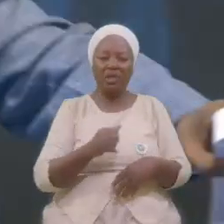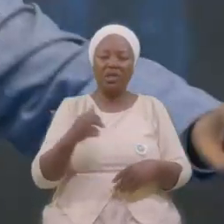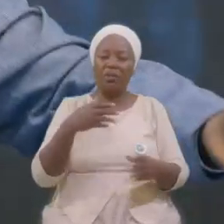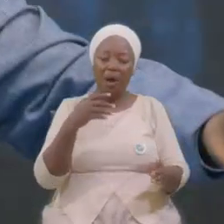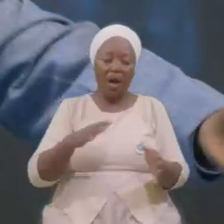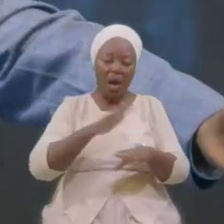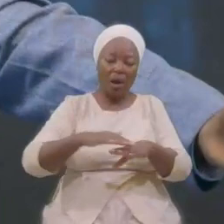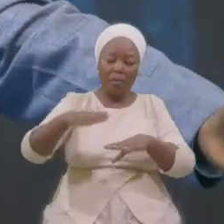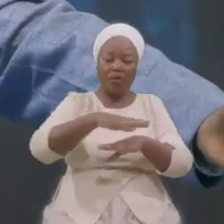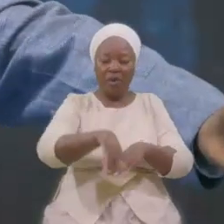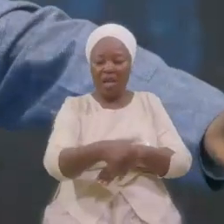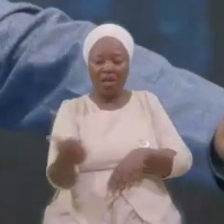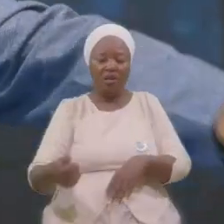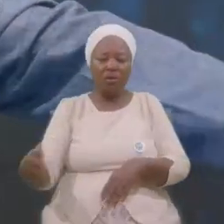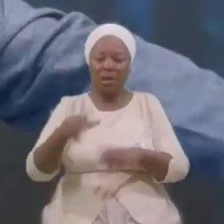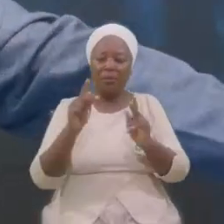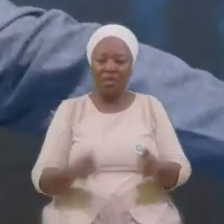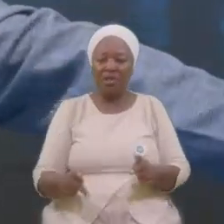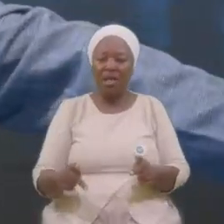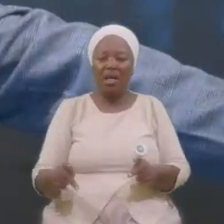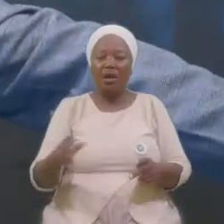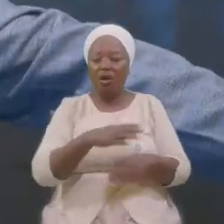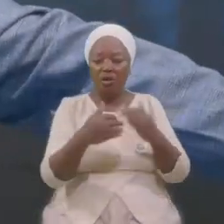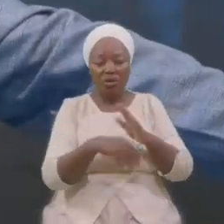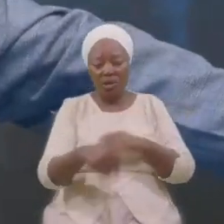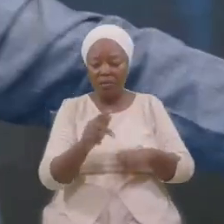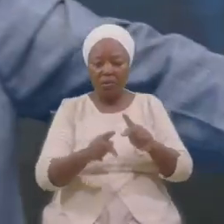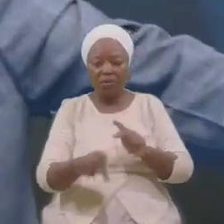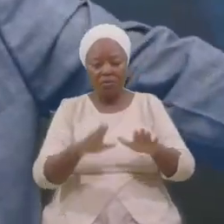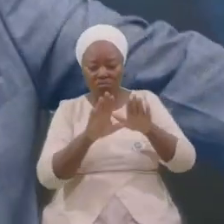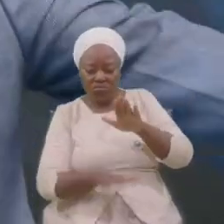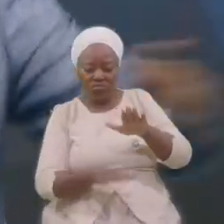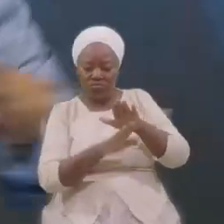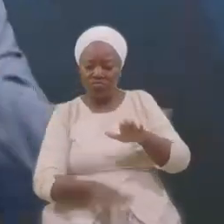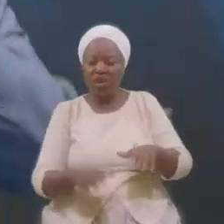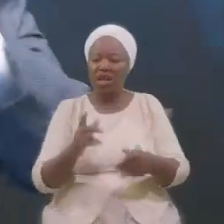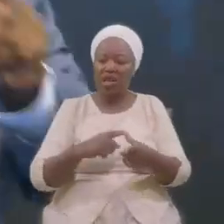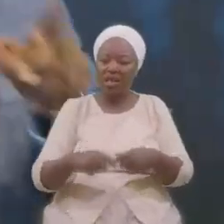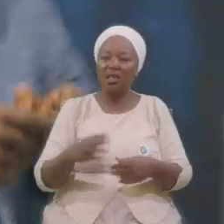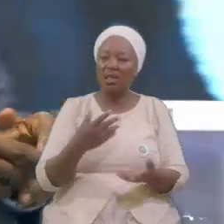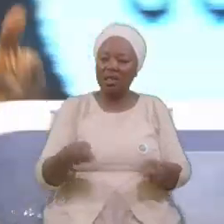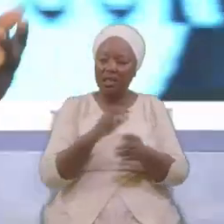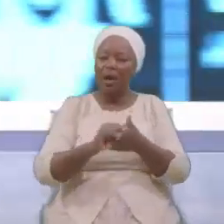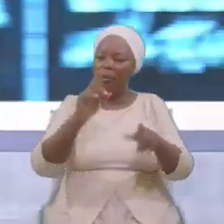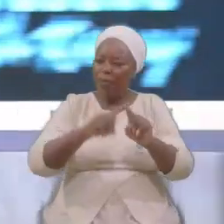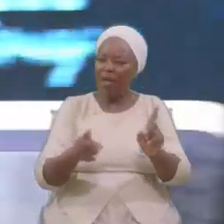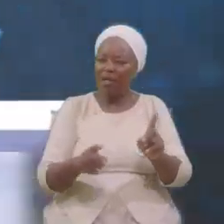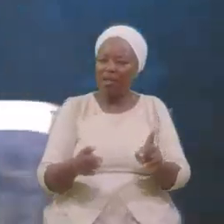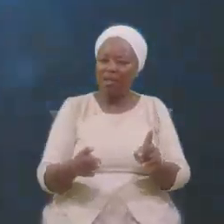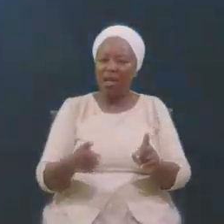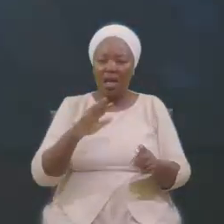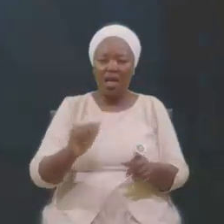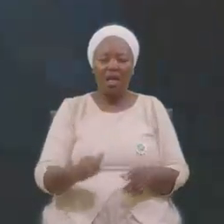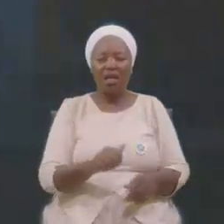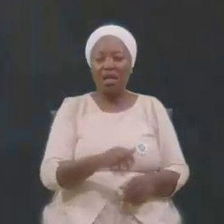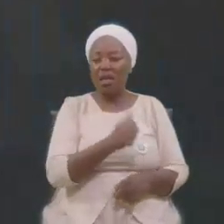above everybody. All the other people, them there. But a change has